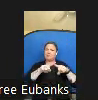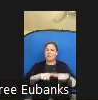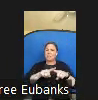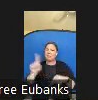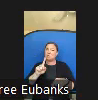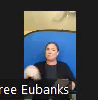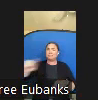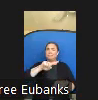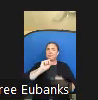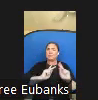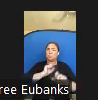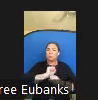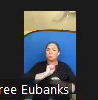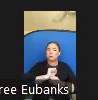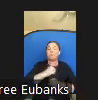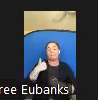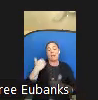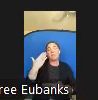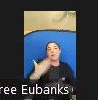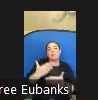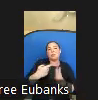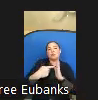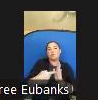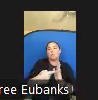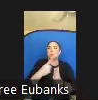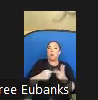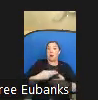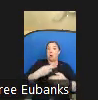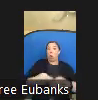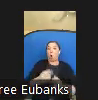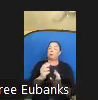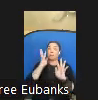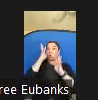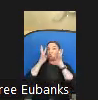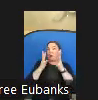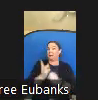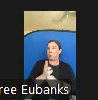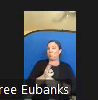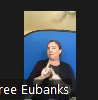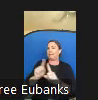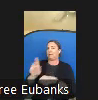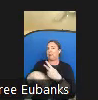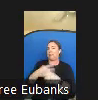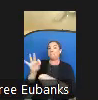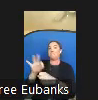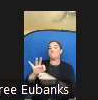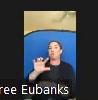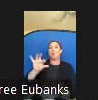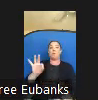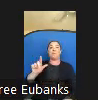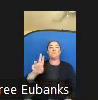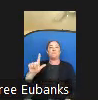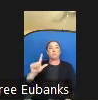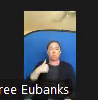working. There is evidence for what I might call creative use of fuels that we can see in certain